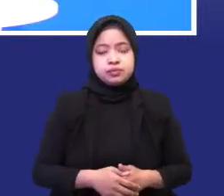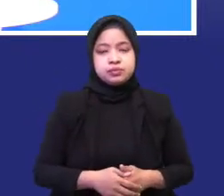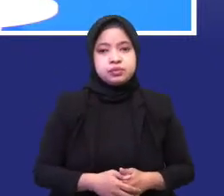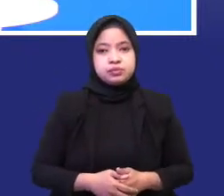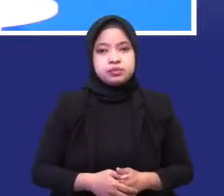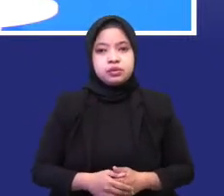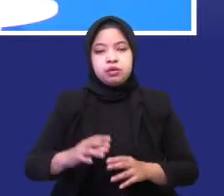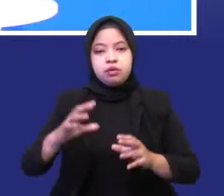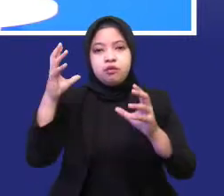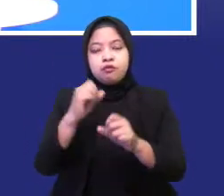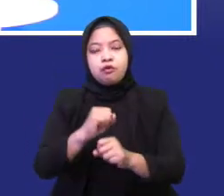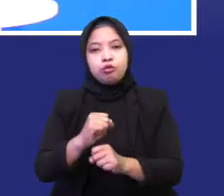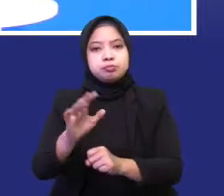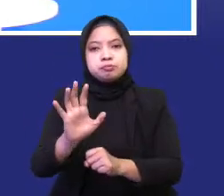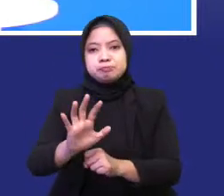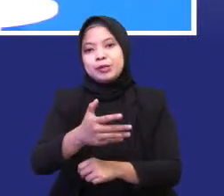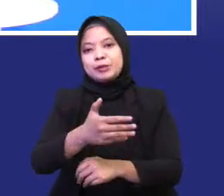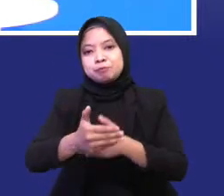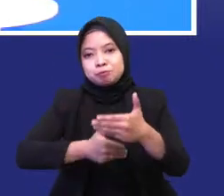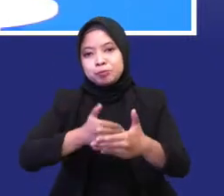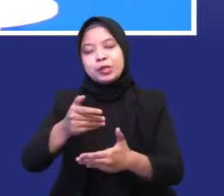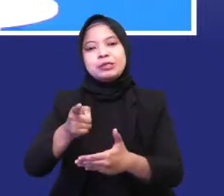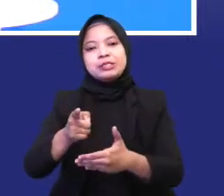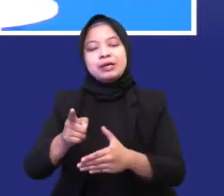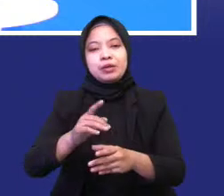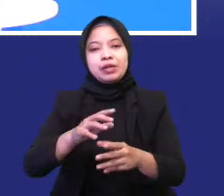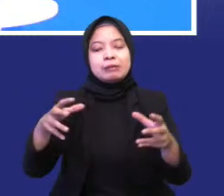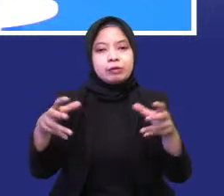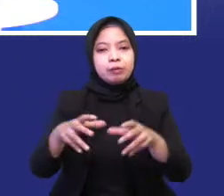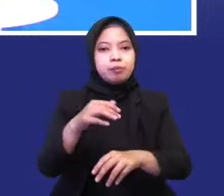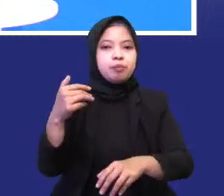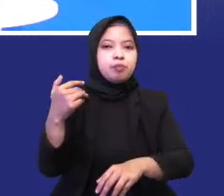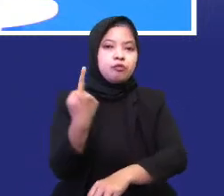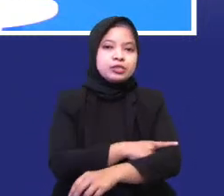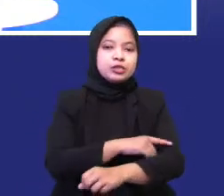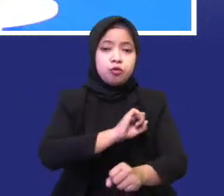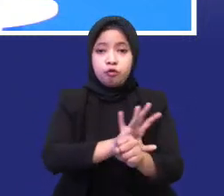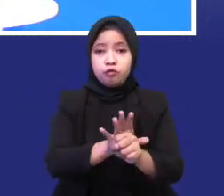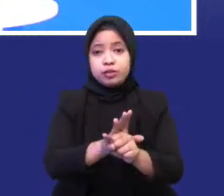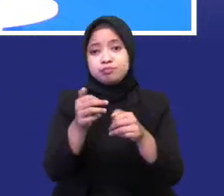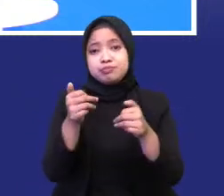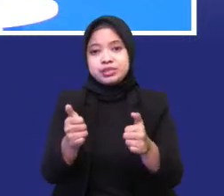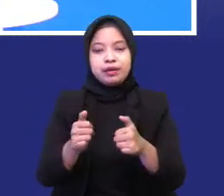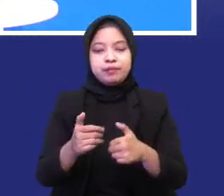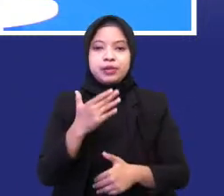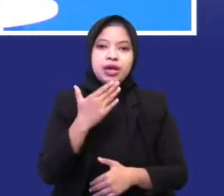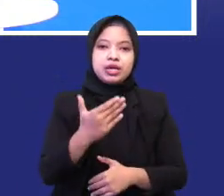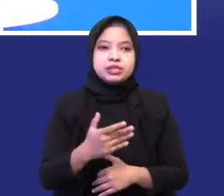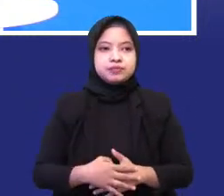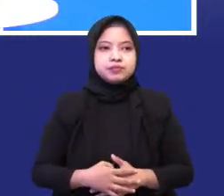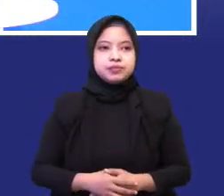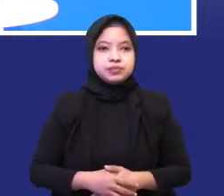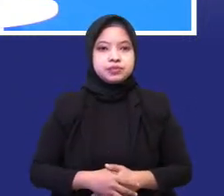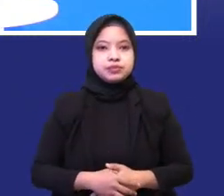person concerned is no longer actively transmitting COVID-19. So, thank you.